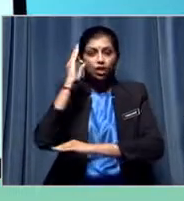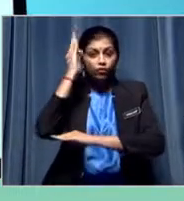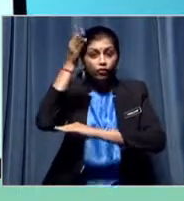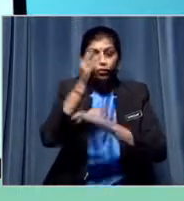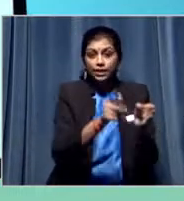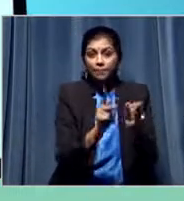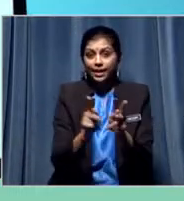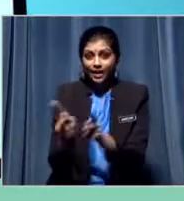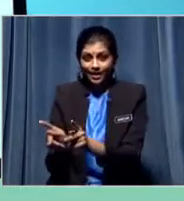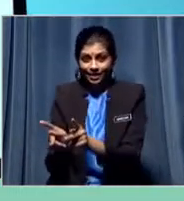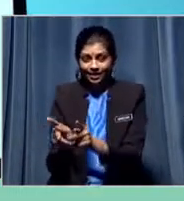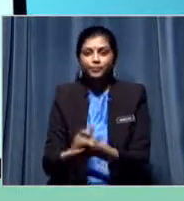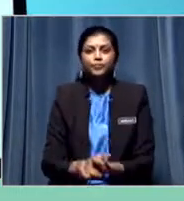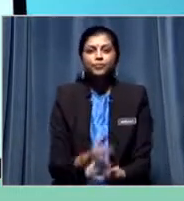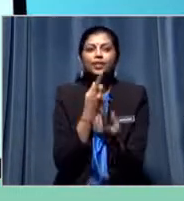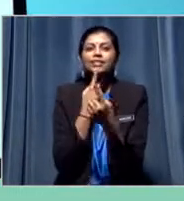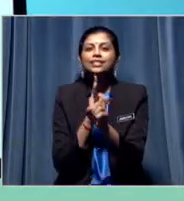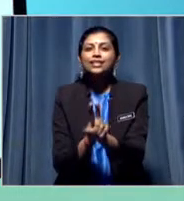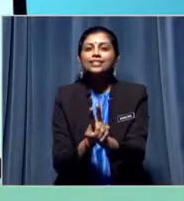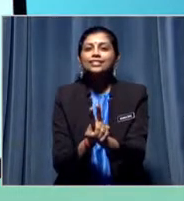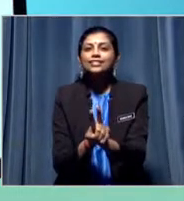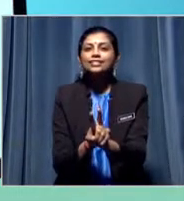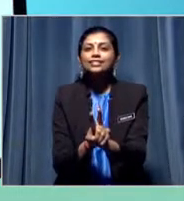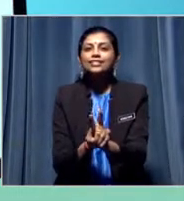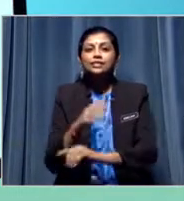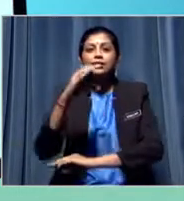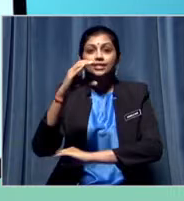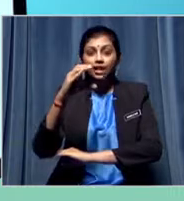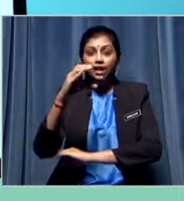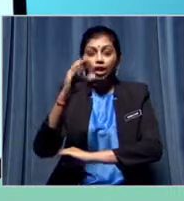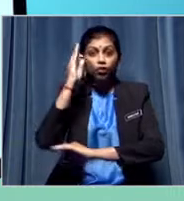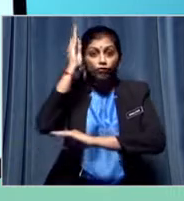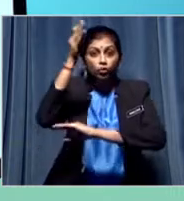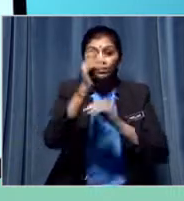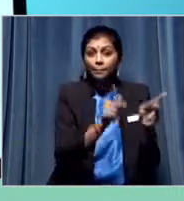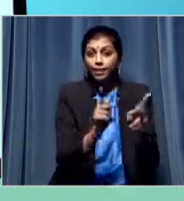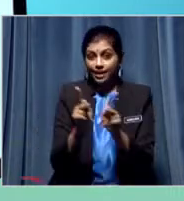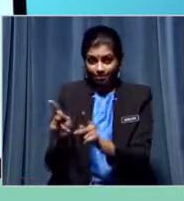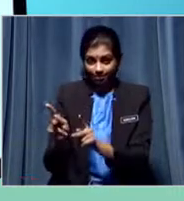plan. The answer is future plan.